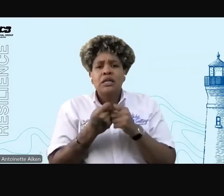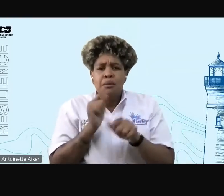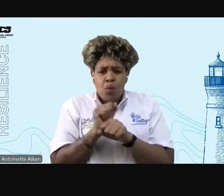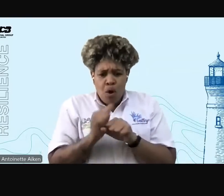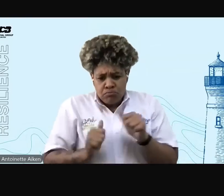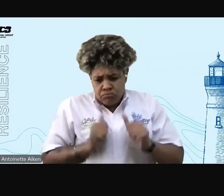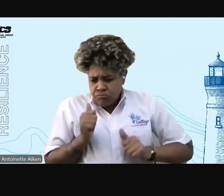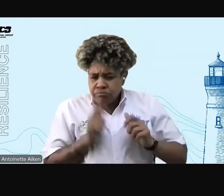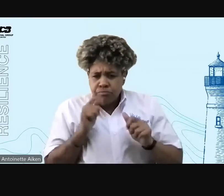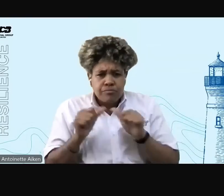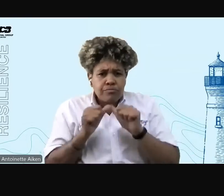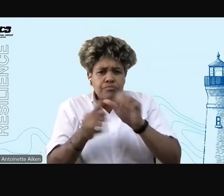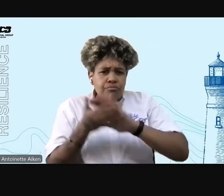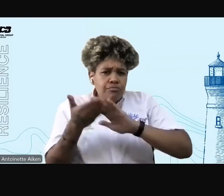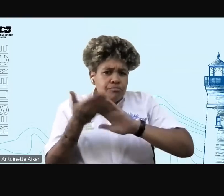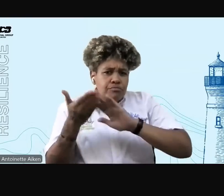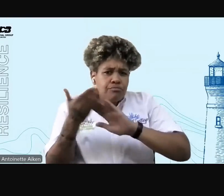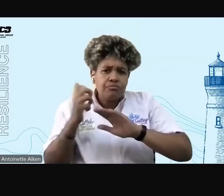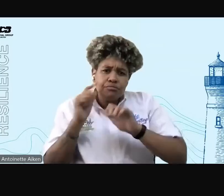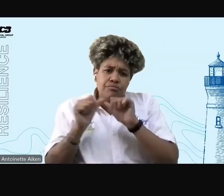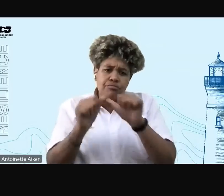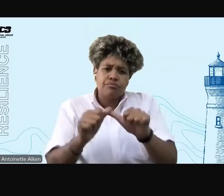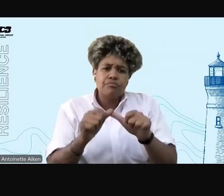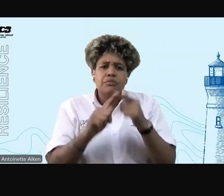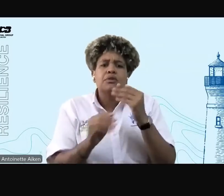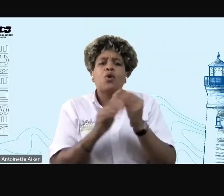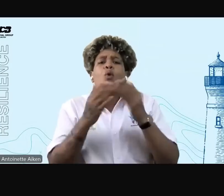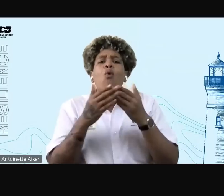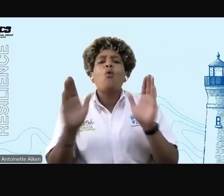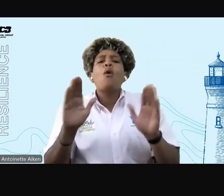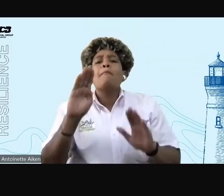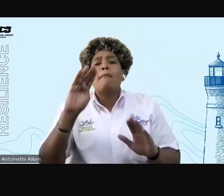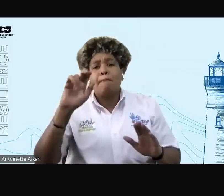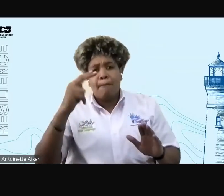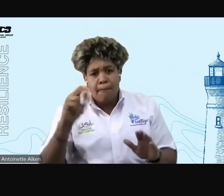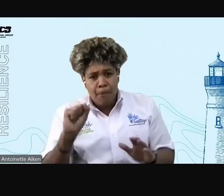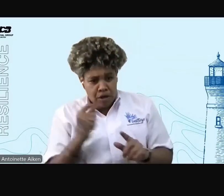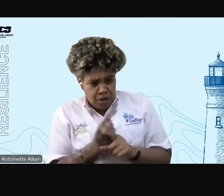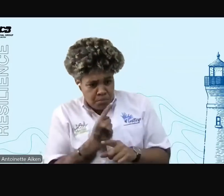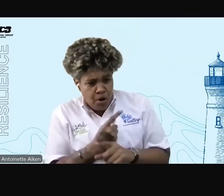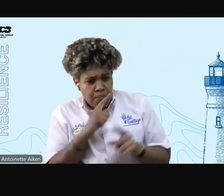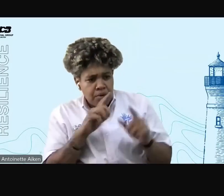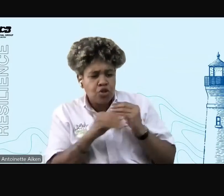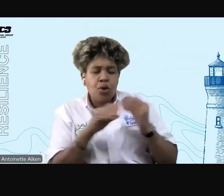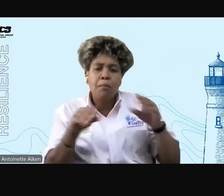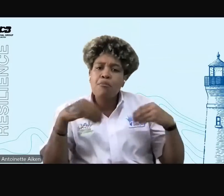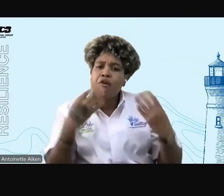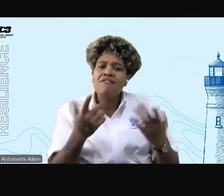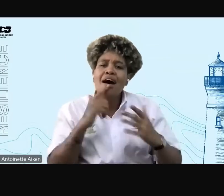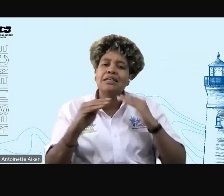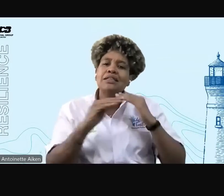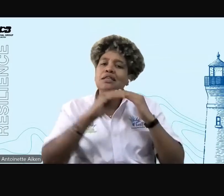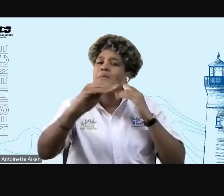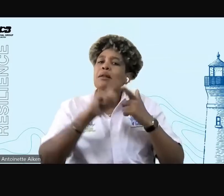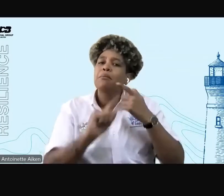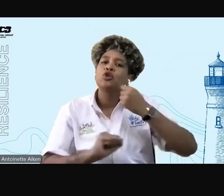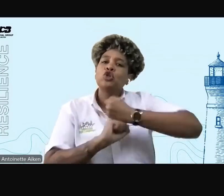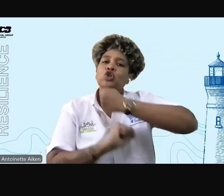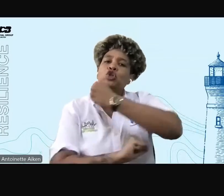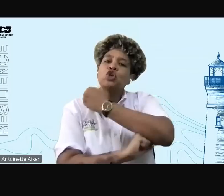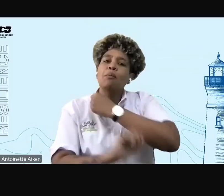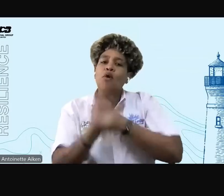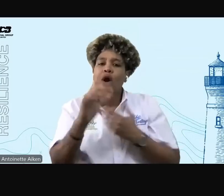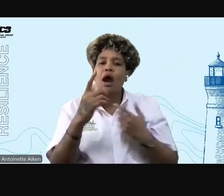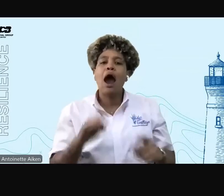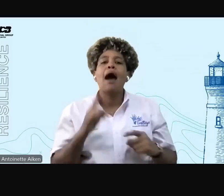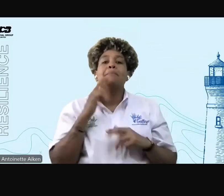to maintain operational continuity, reopening branches promptly to provide stability and support.